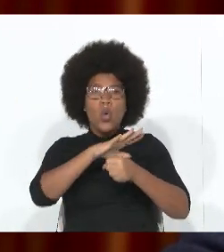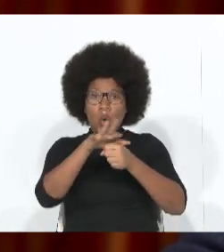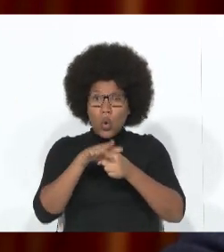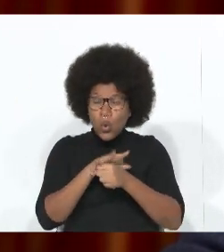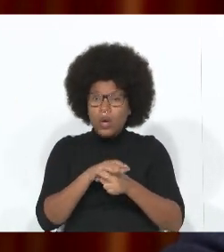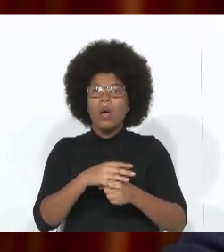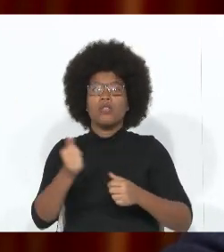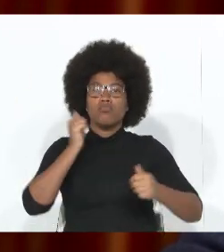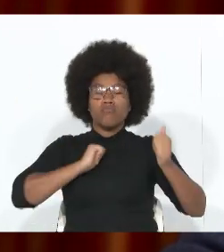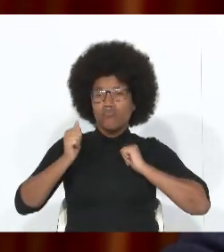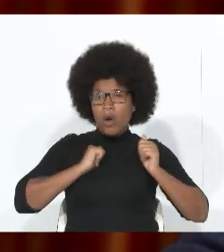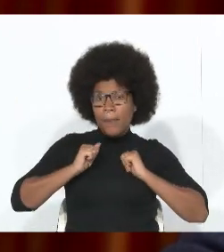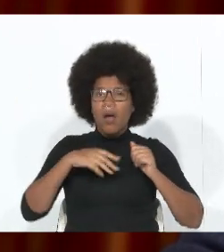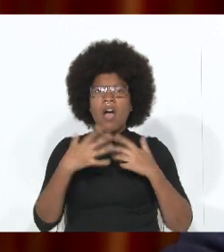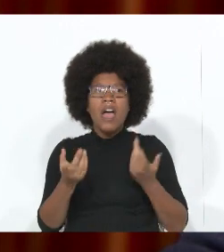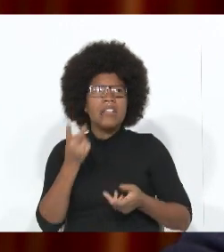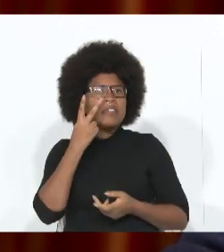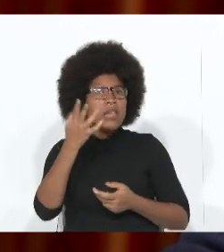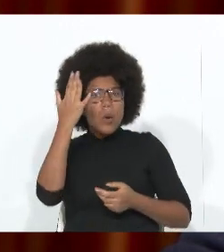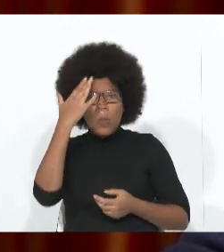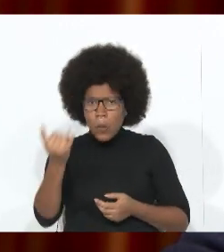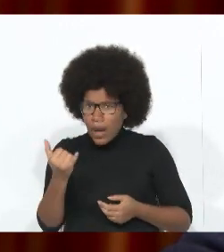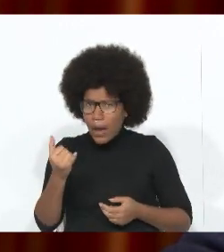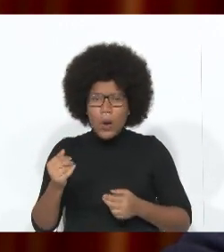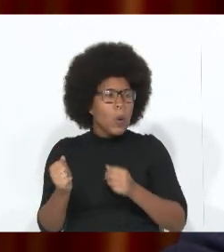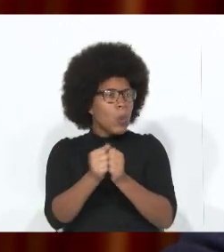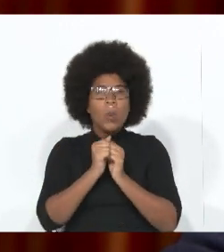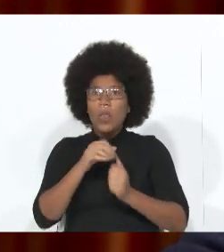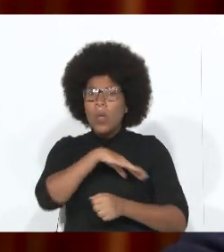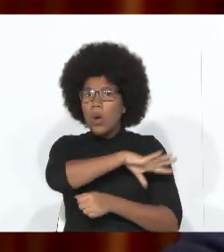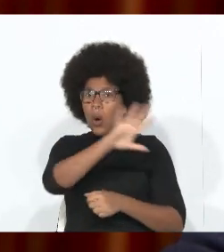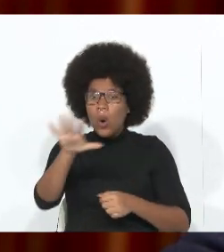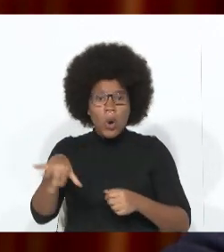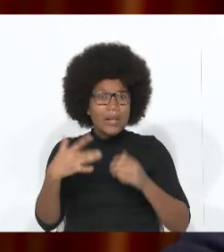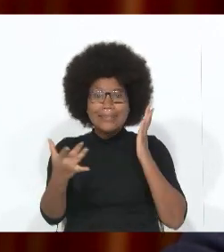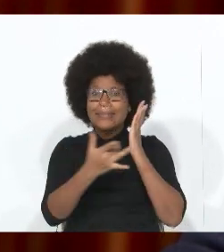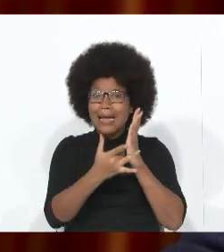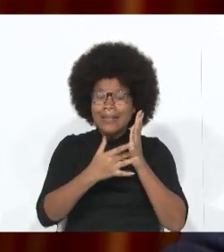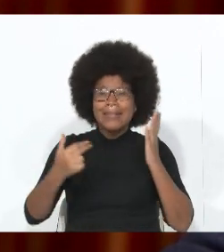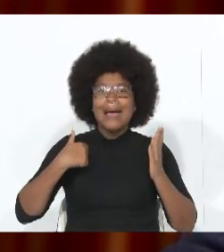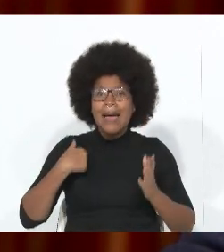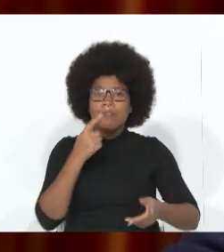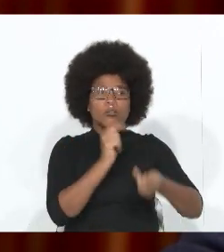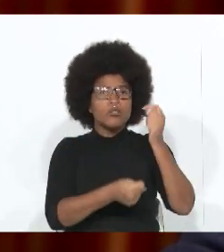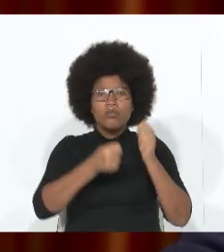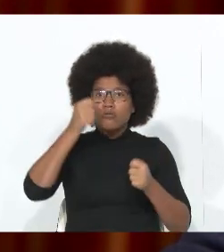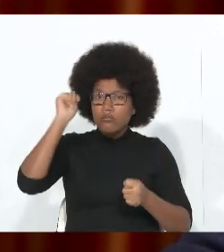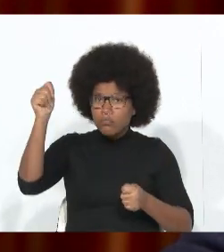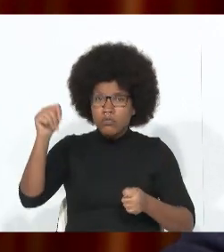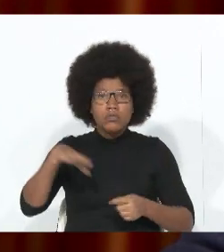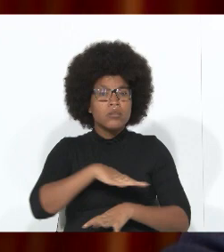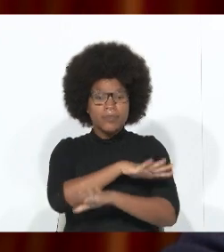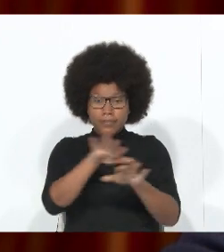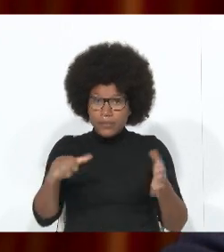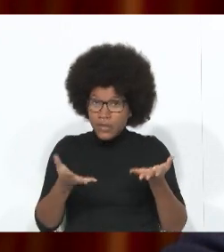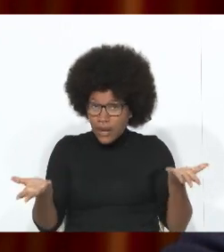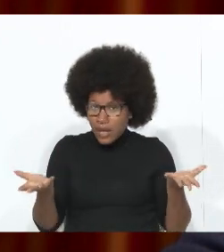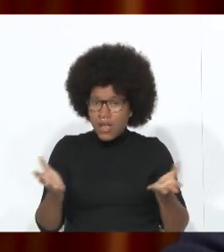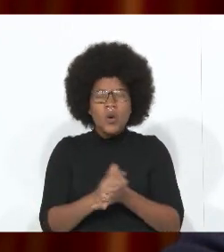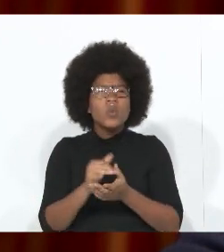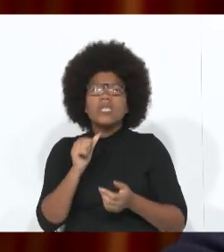industries to examine why, with all the visual and performing arts talent in our twin island nation, we have